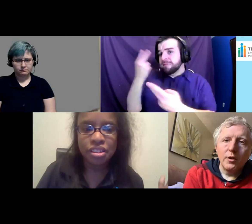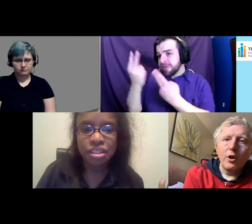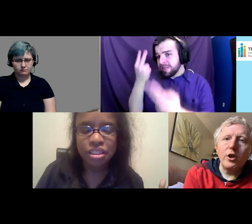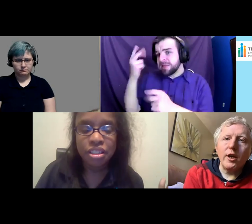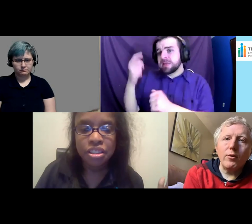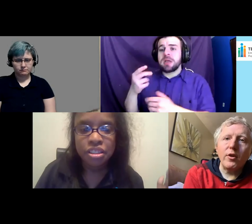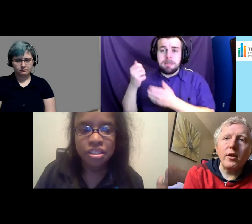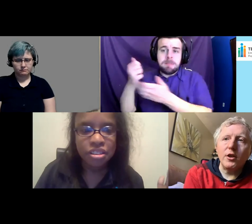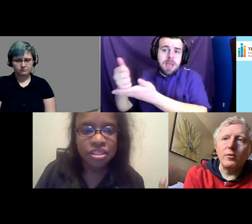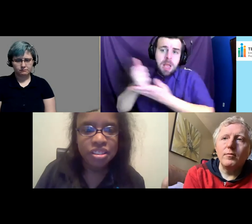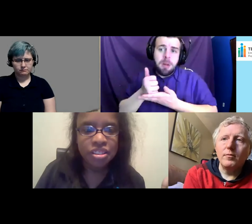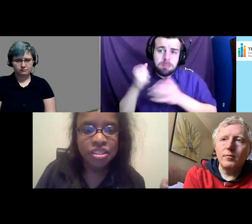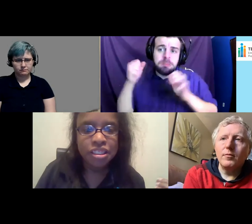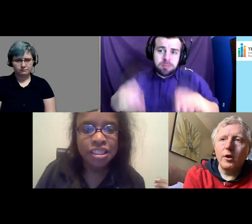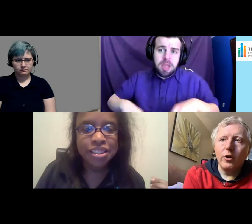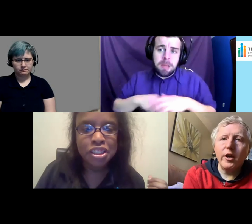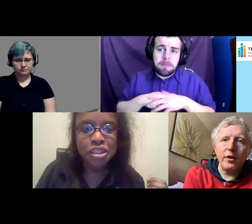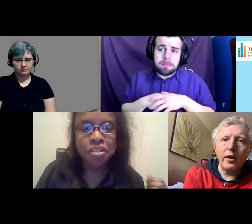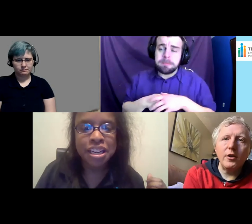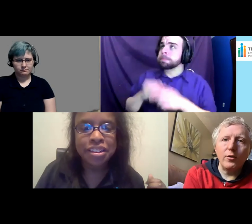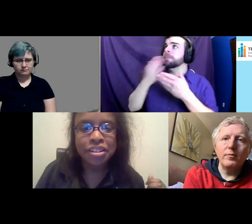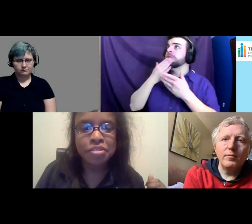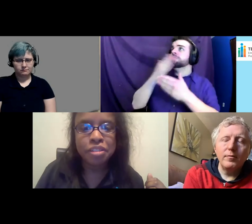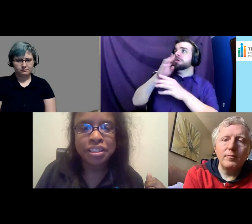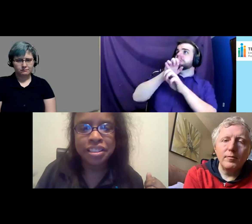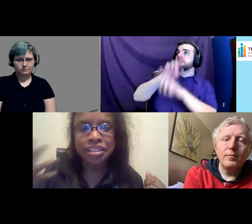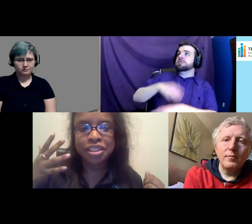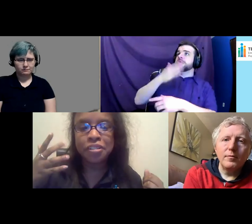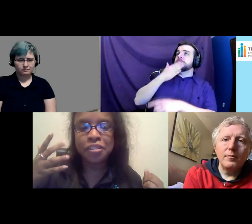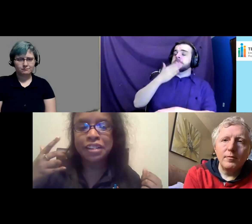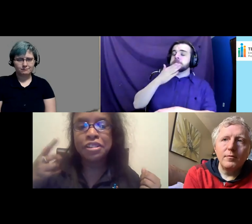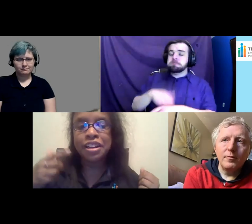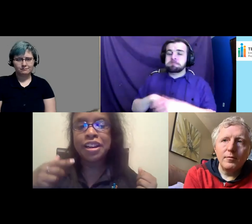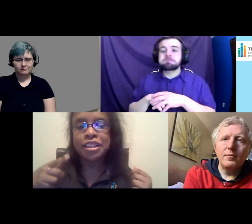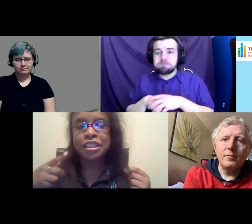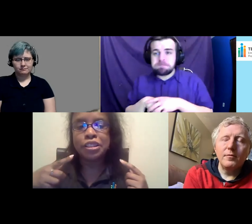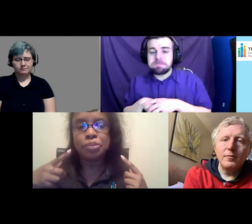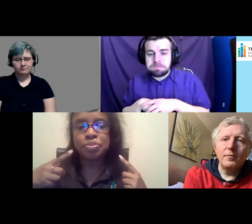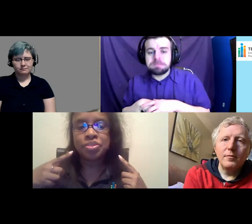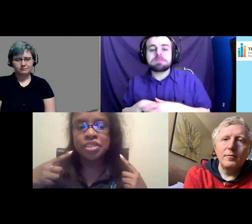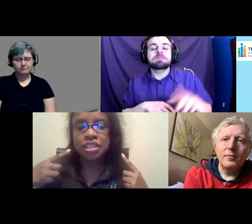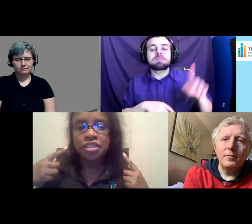So you had plenty Okay, of well, support. thank you. Yeah, Okay, so thank like you. when, All right. so like when